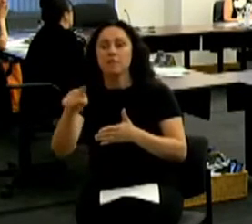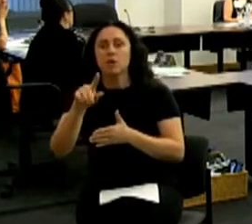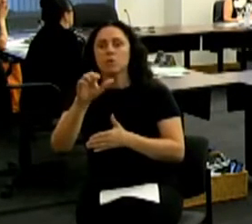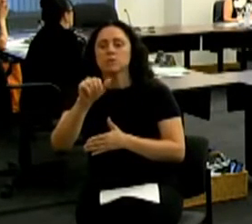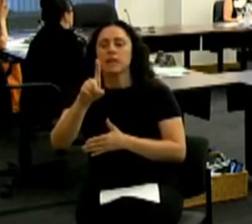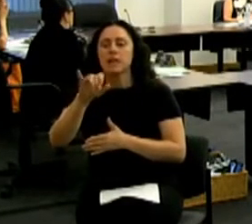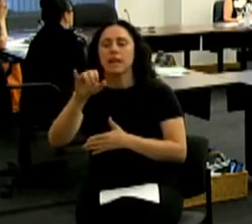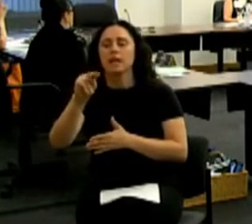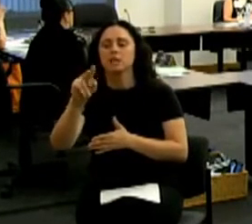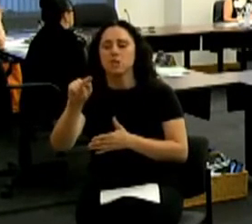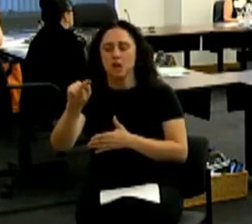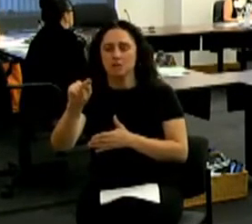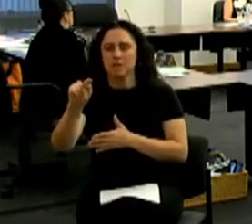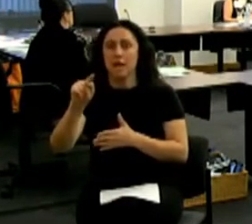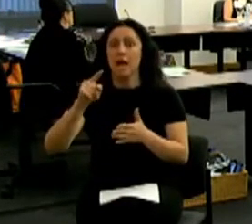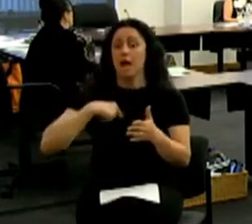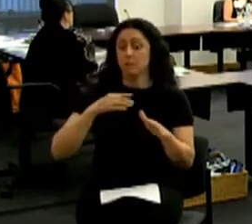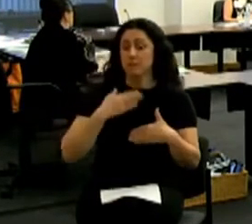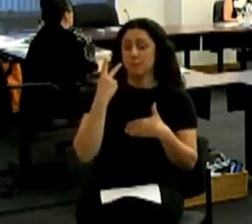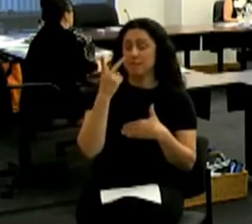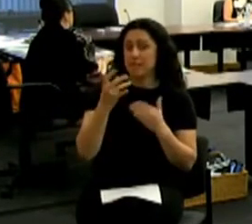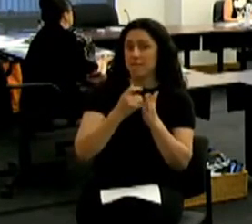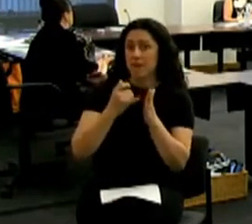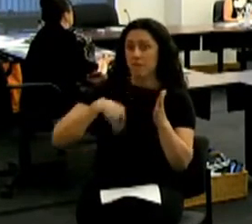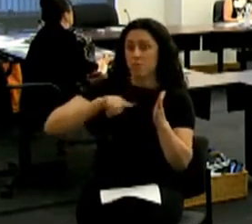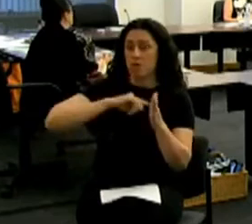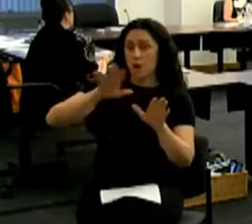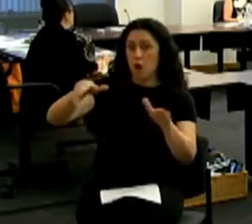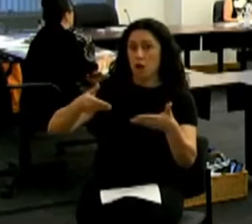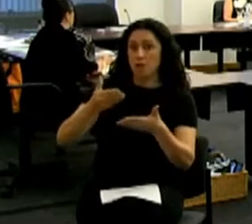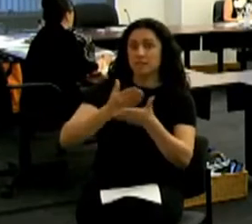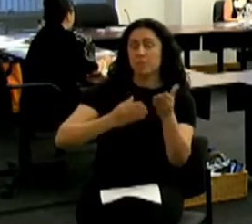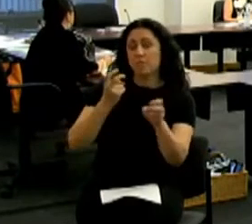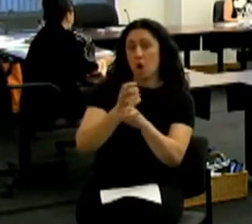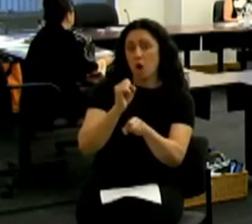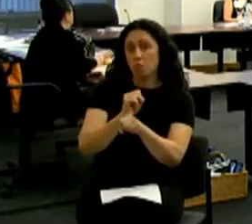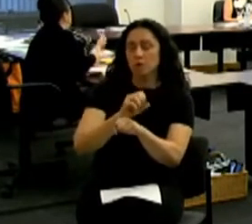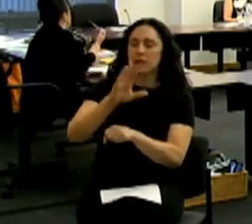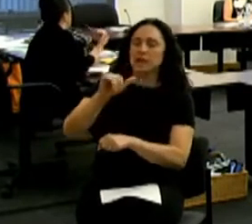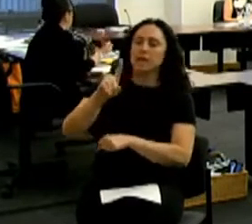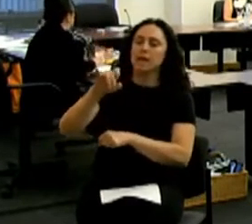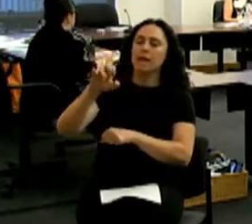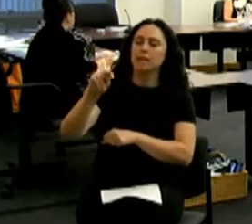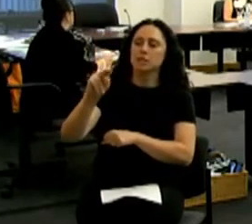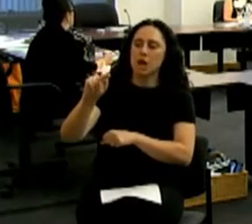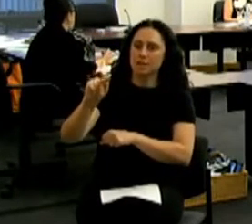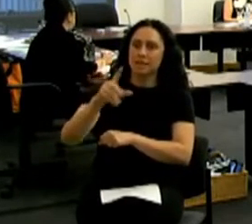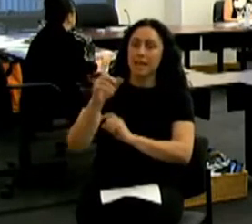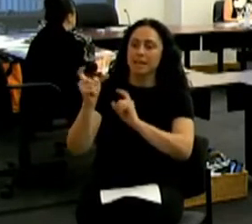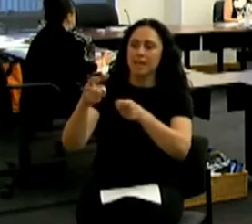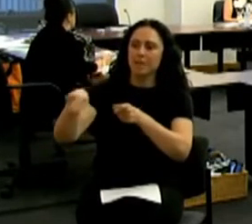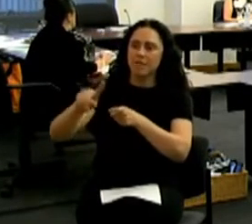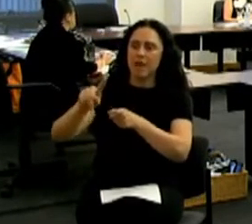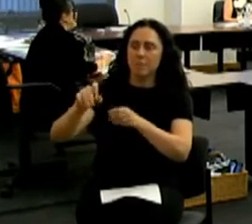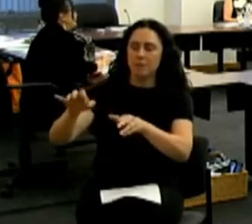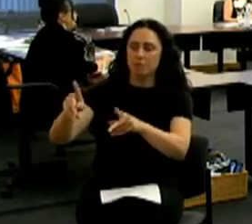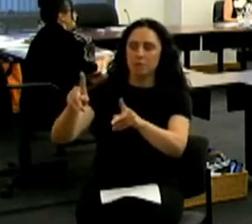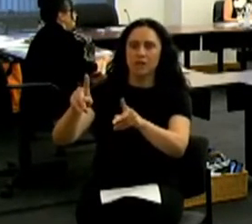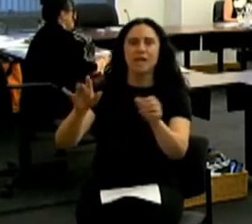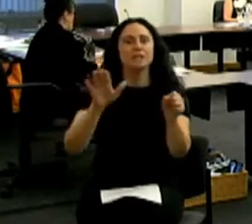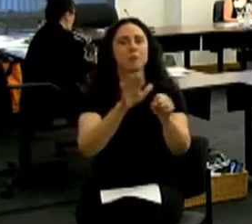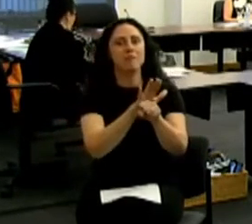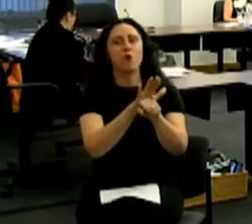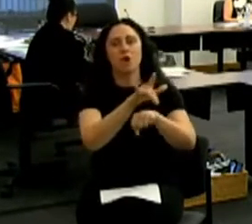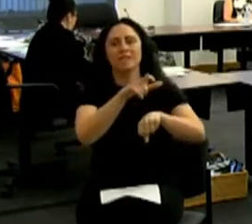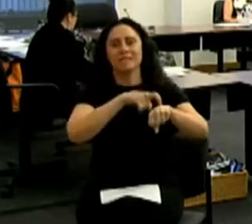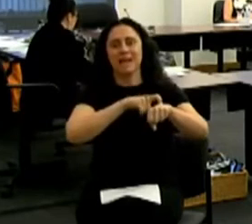adjuncts. So I was happy to see that we are hiring some of our hardworking adjuncts and giving them the opportunity to be